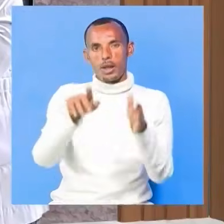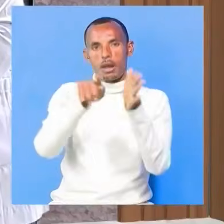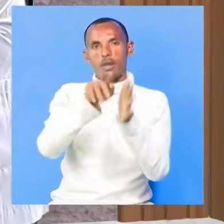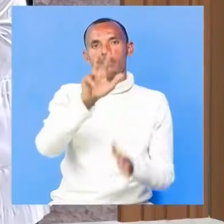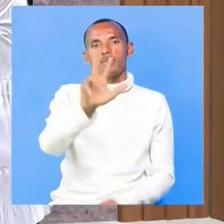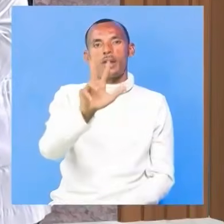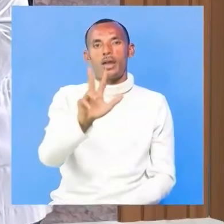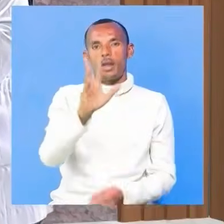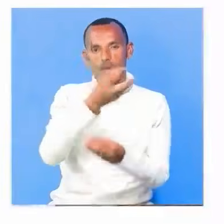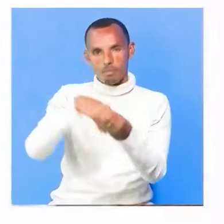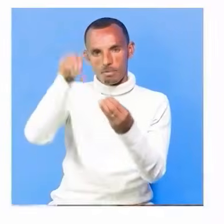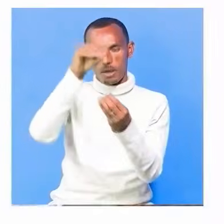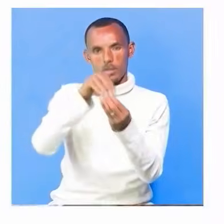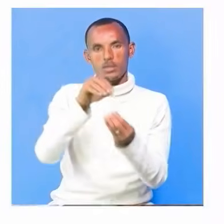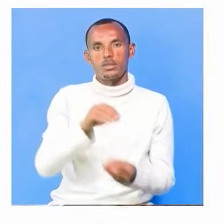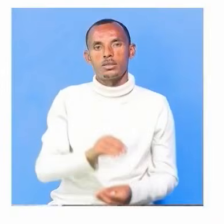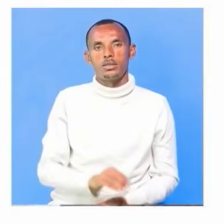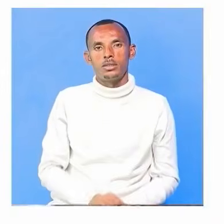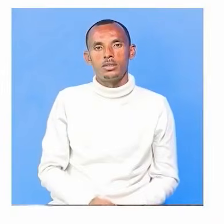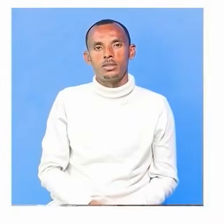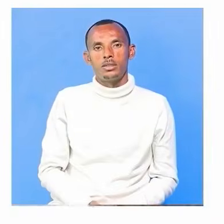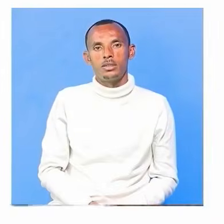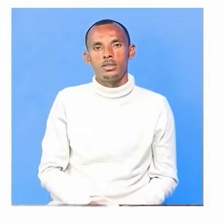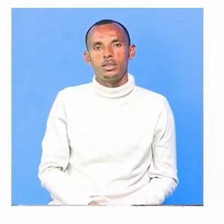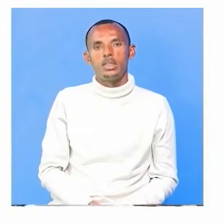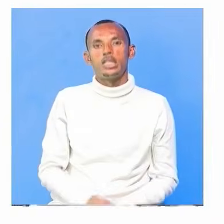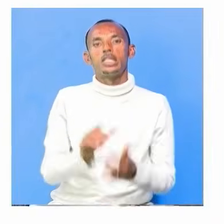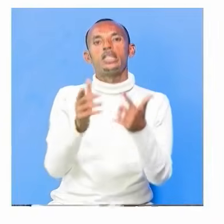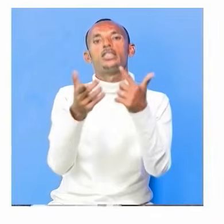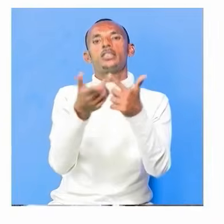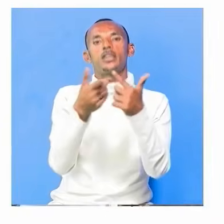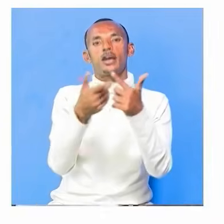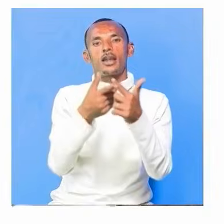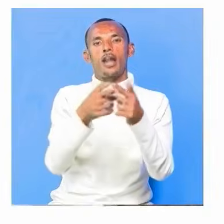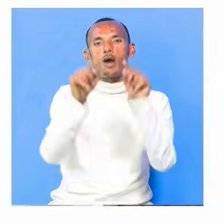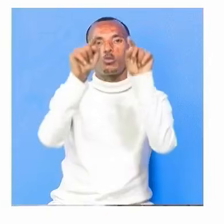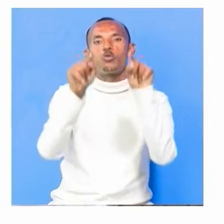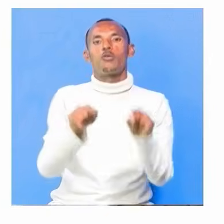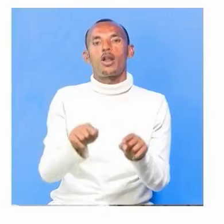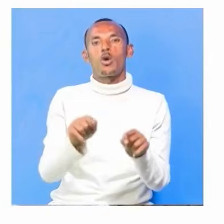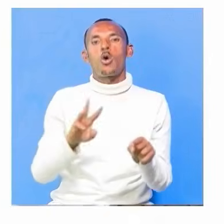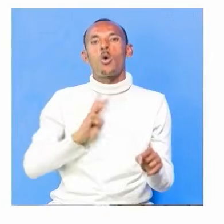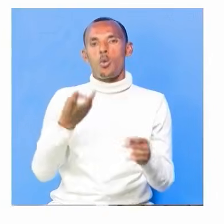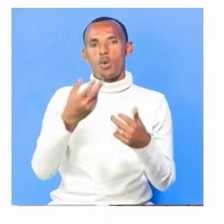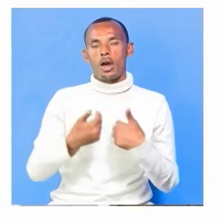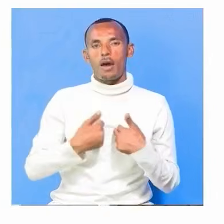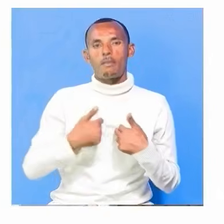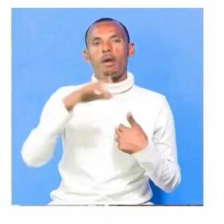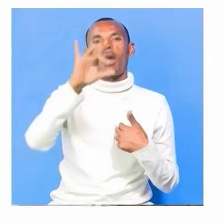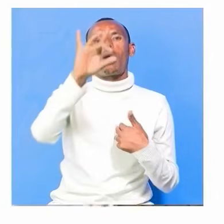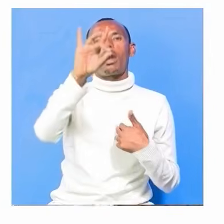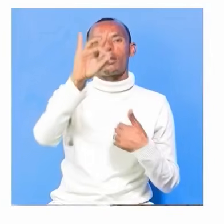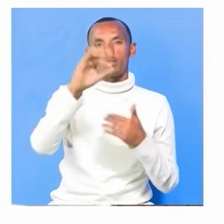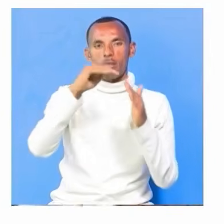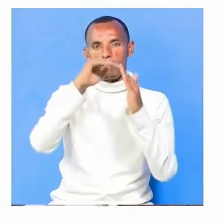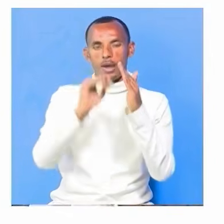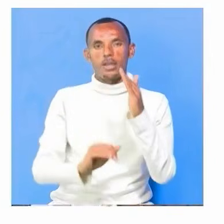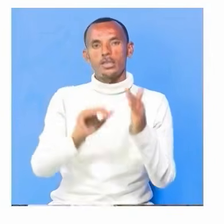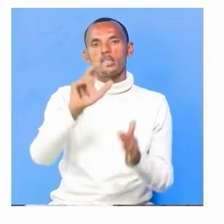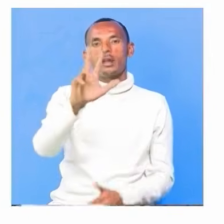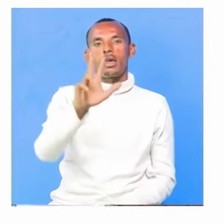3, okay? Plus, in the second absolute value, we have 8 minus